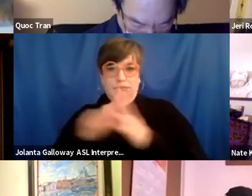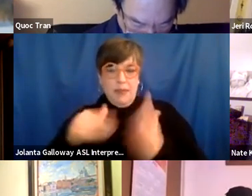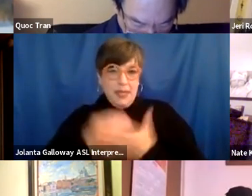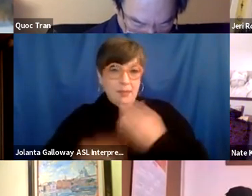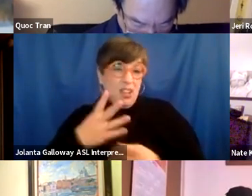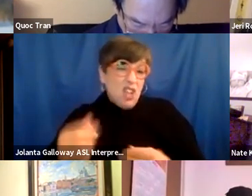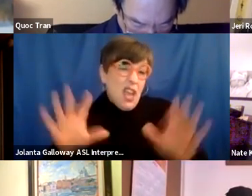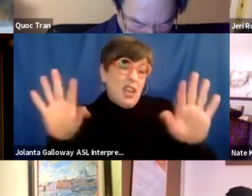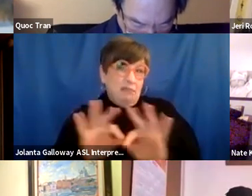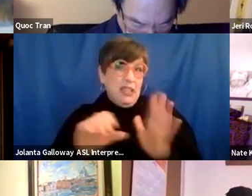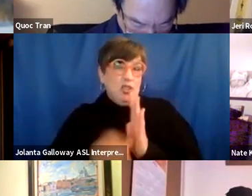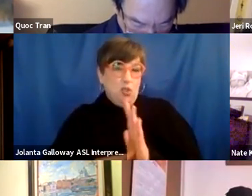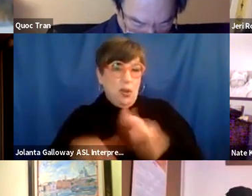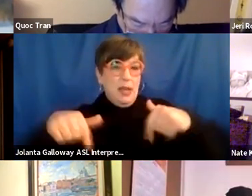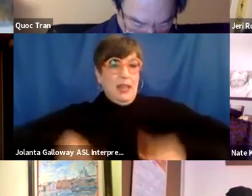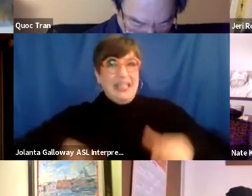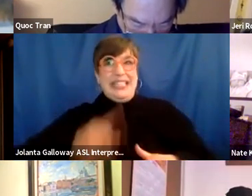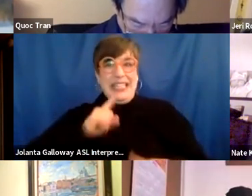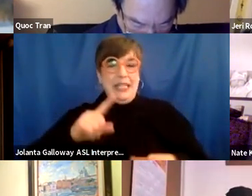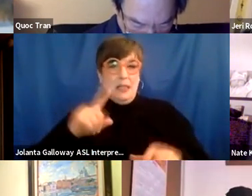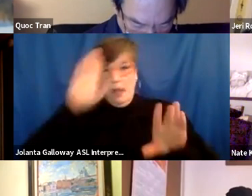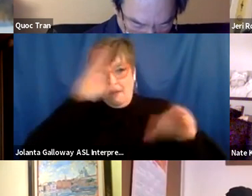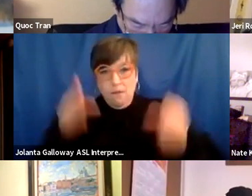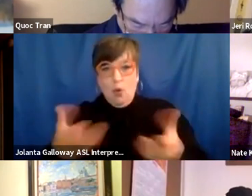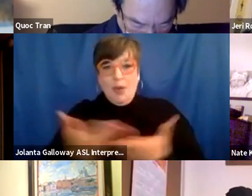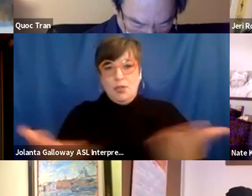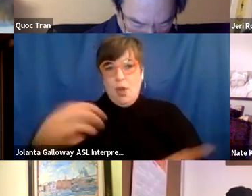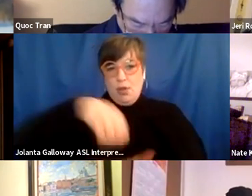that it is student focused.